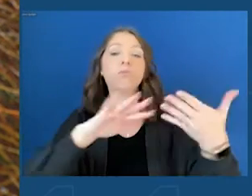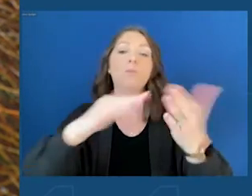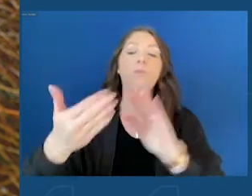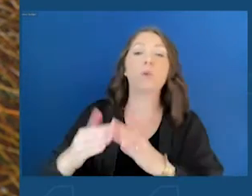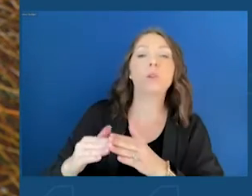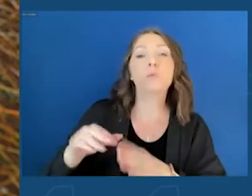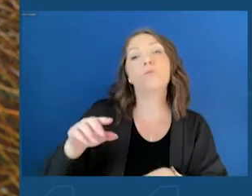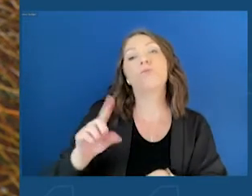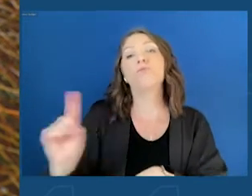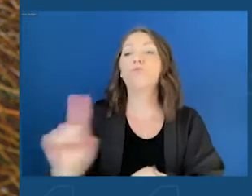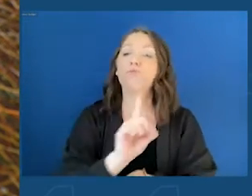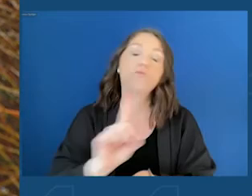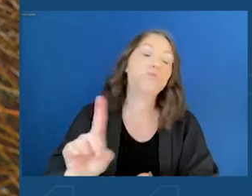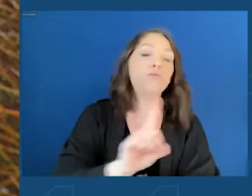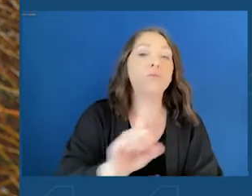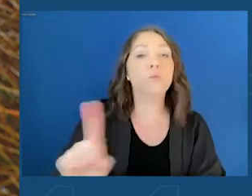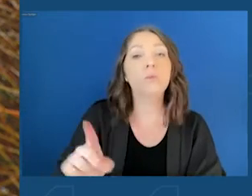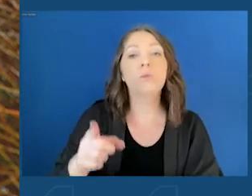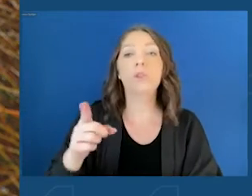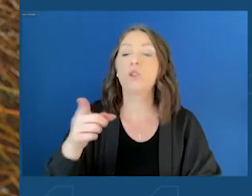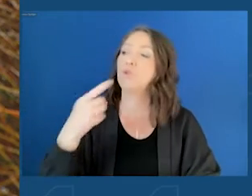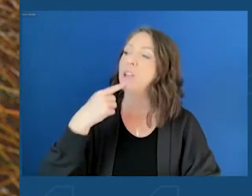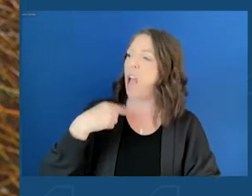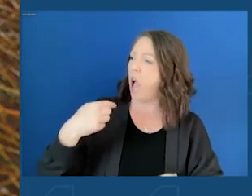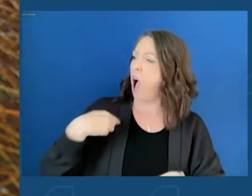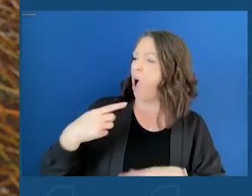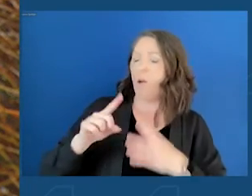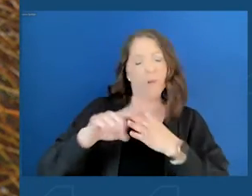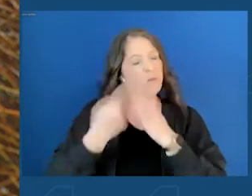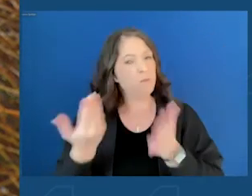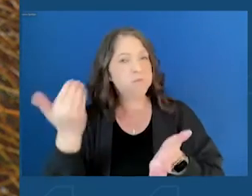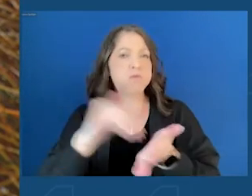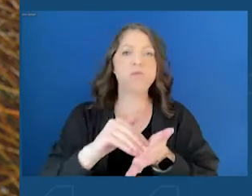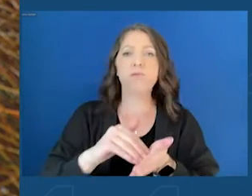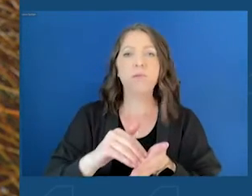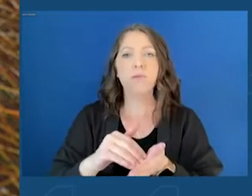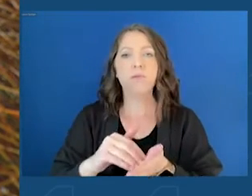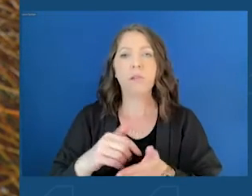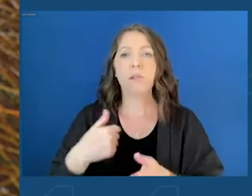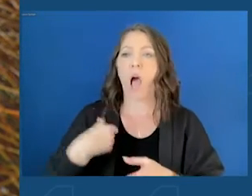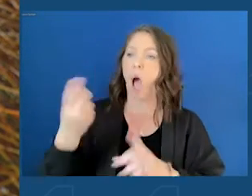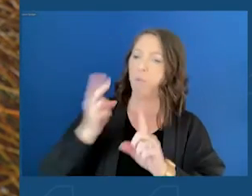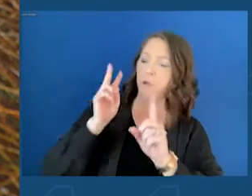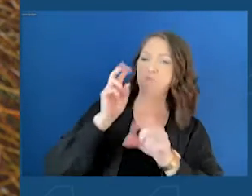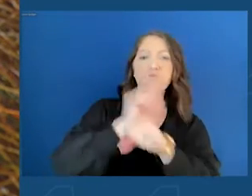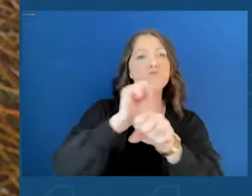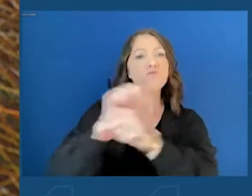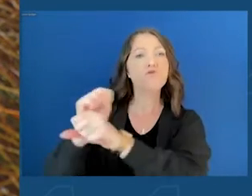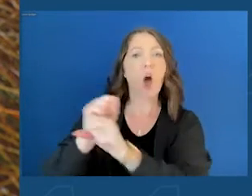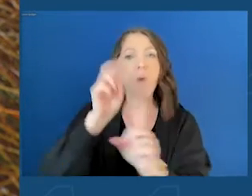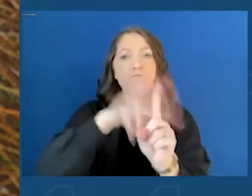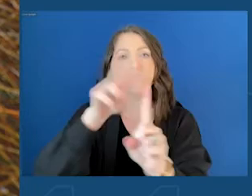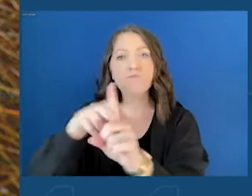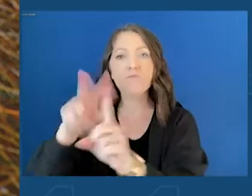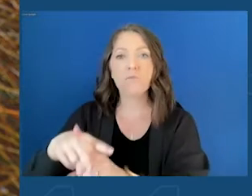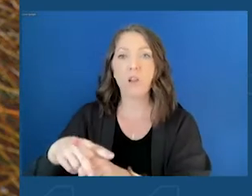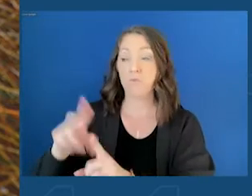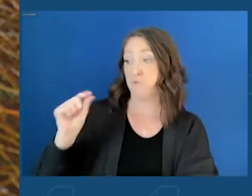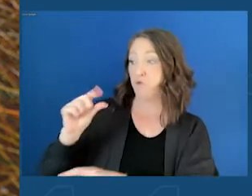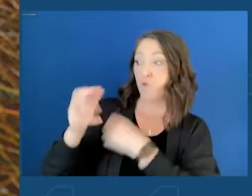in our neighborhood, and you said, I'm gonna start over. So I'm gonna go apply for a job. I haven't been able to do that for 20